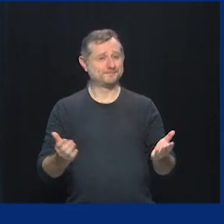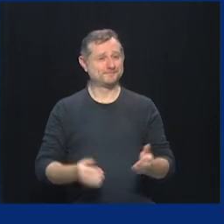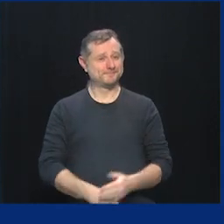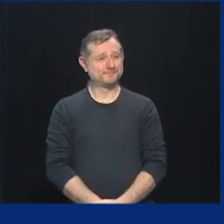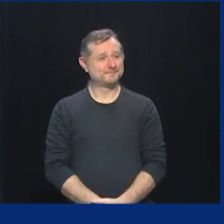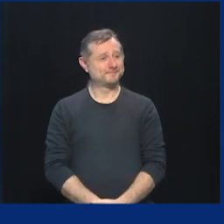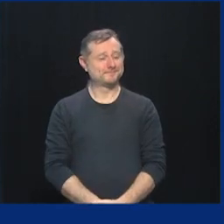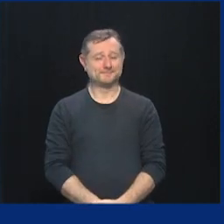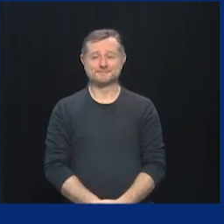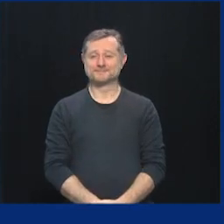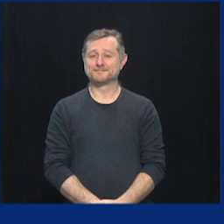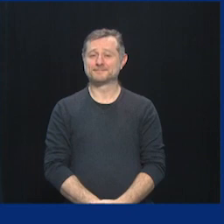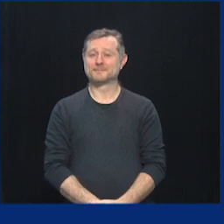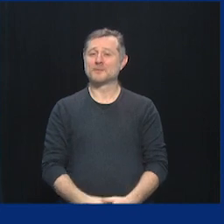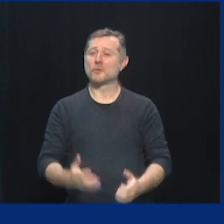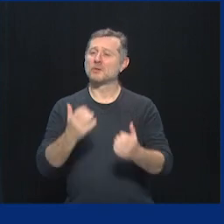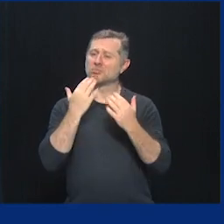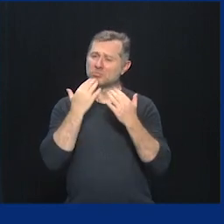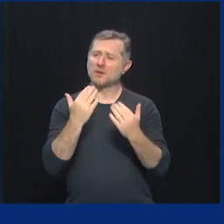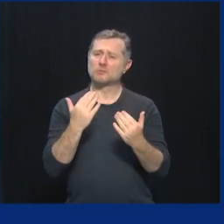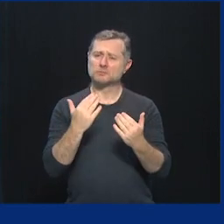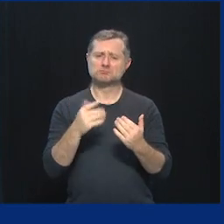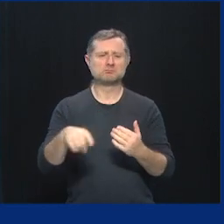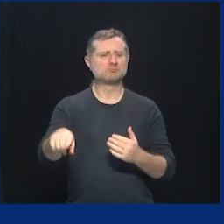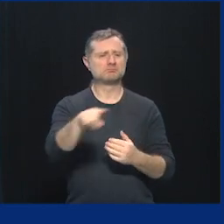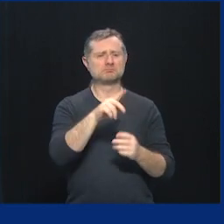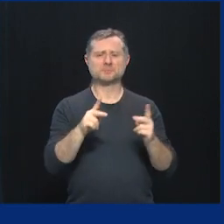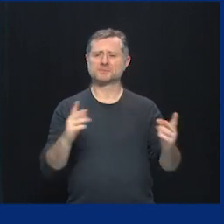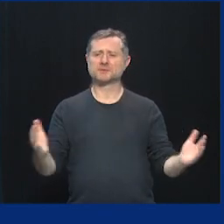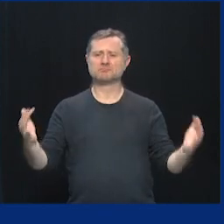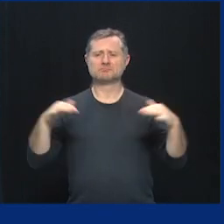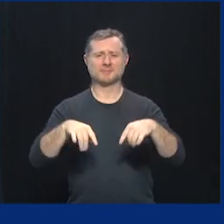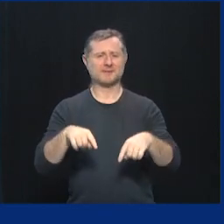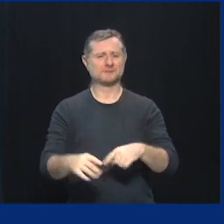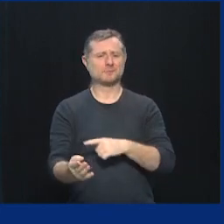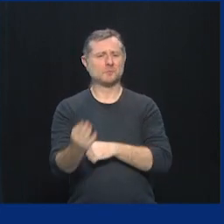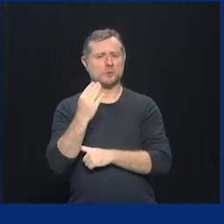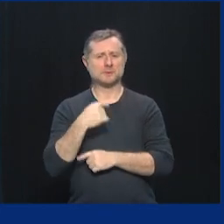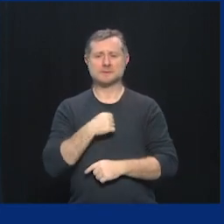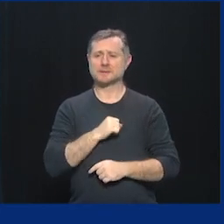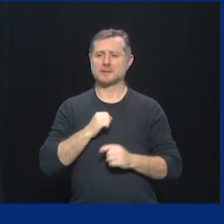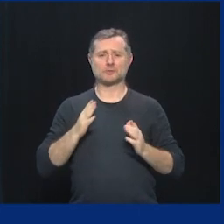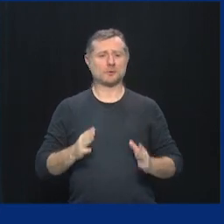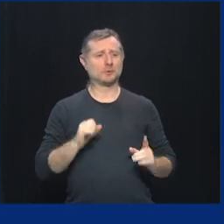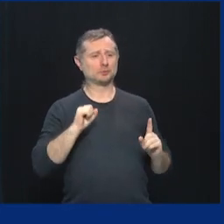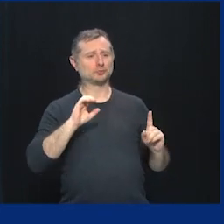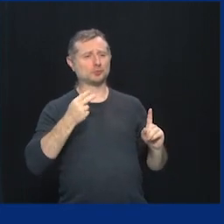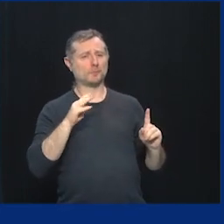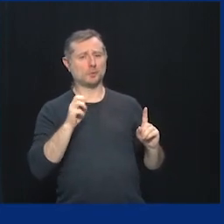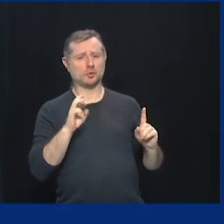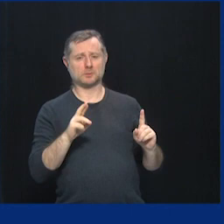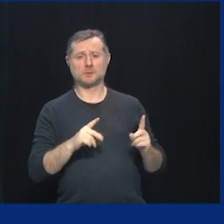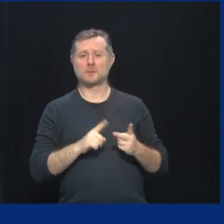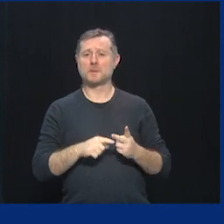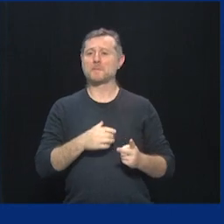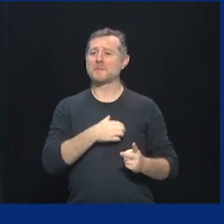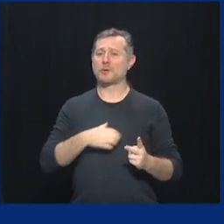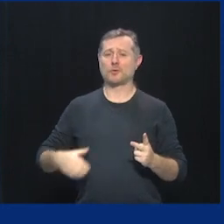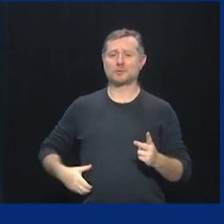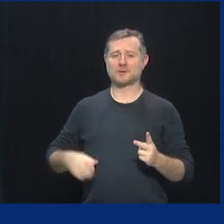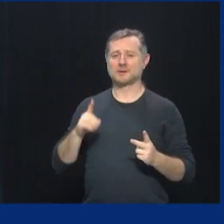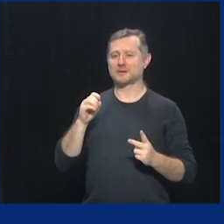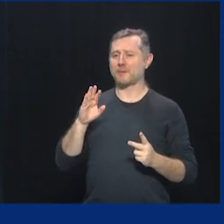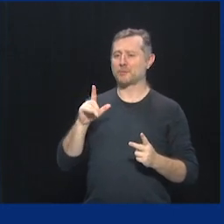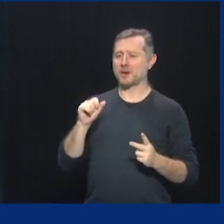I want to thank the individuals who've joined us here this morning. Senator Schumer, Mayor Bill de Blasio, Congressman